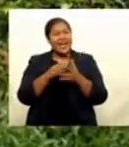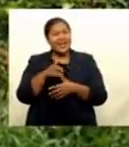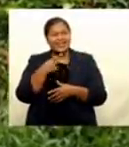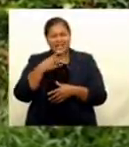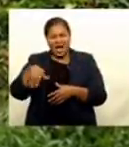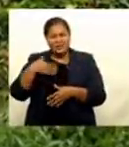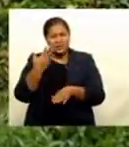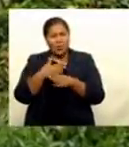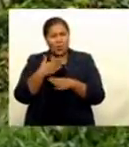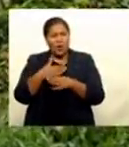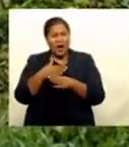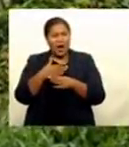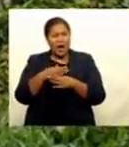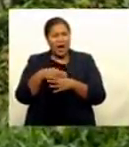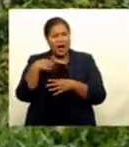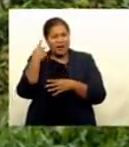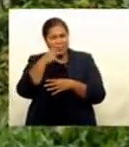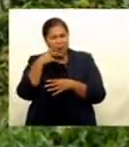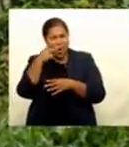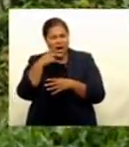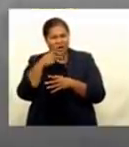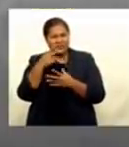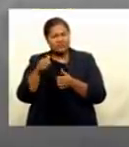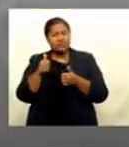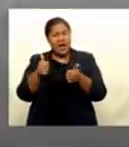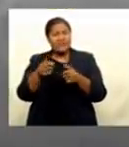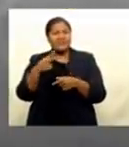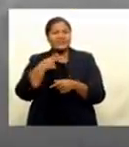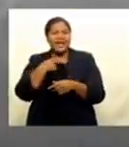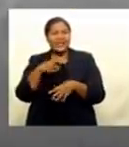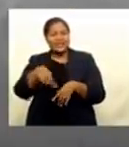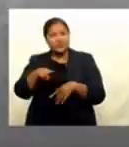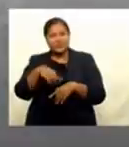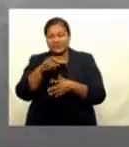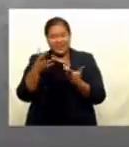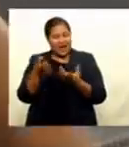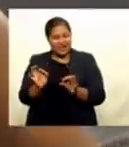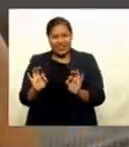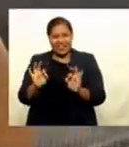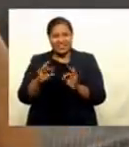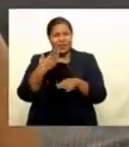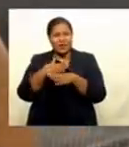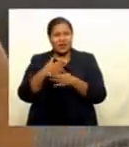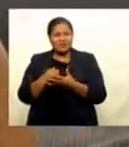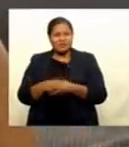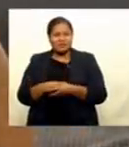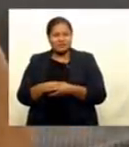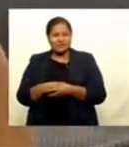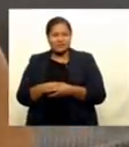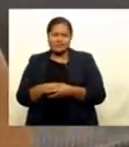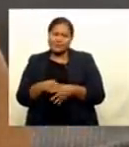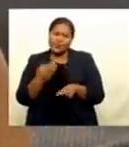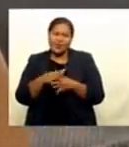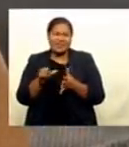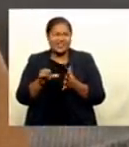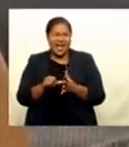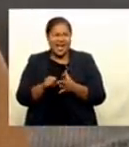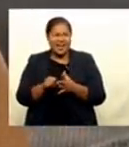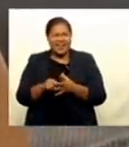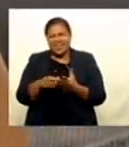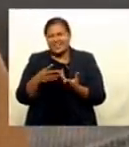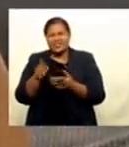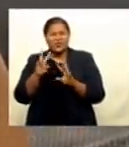who works as a forklift driver, is stuck in Suva and is not working at the moment. work is hard, like getting job is very